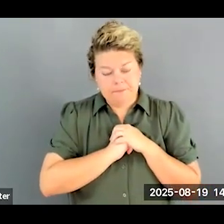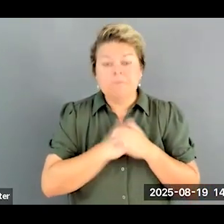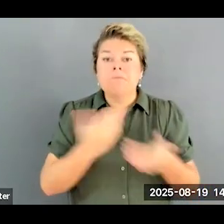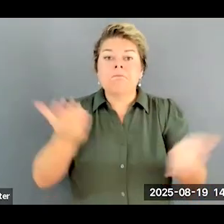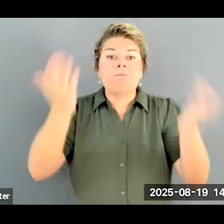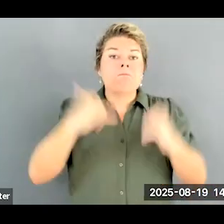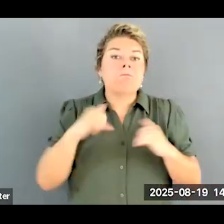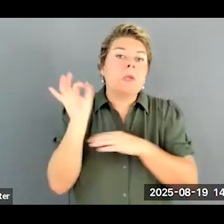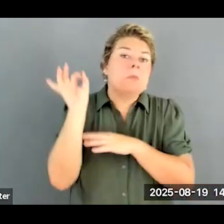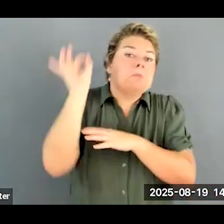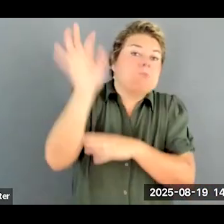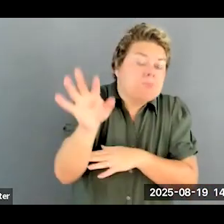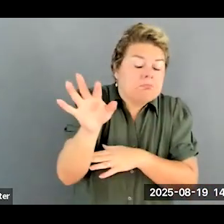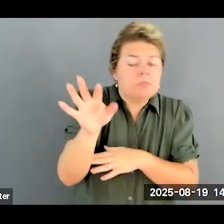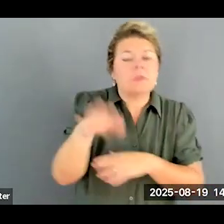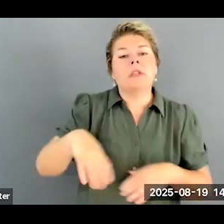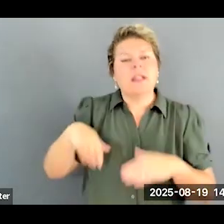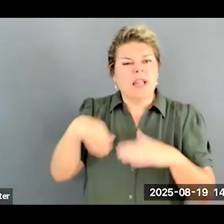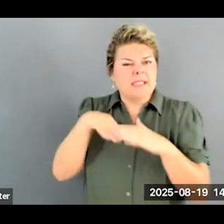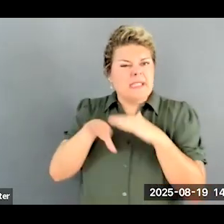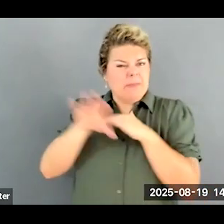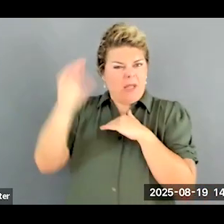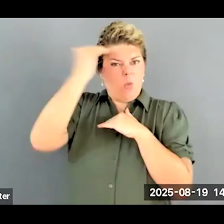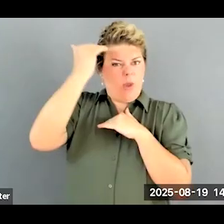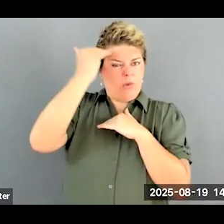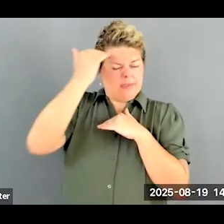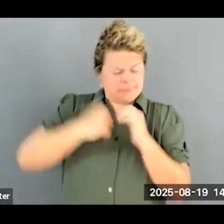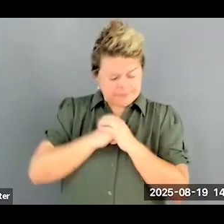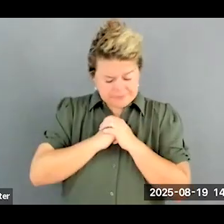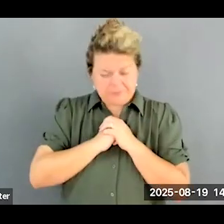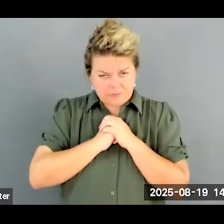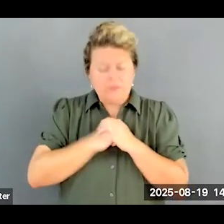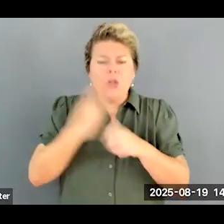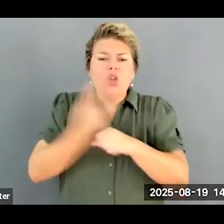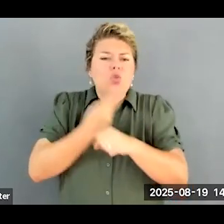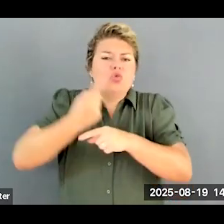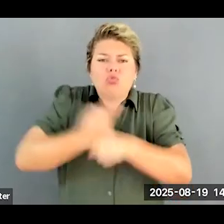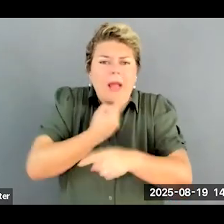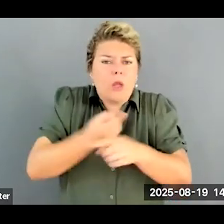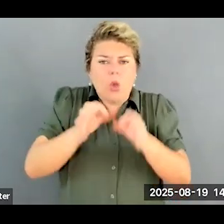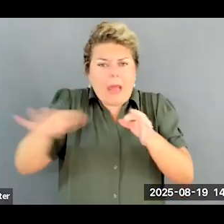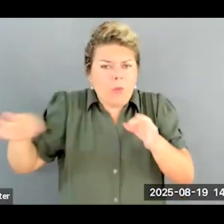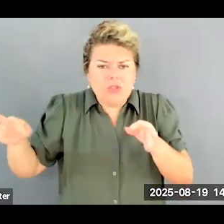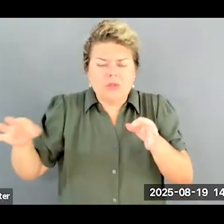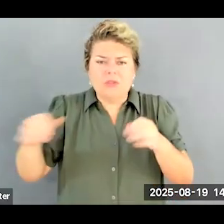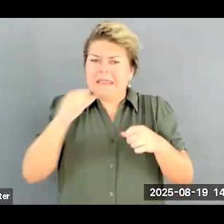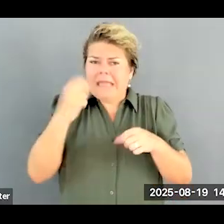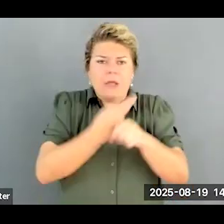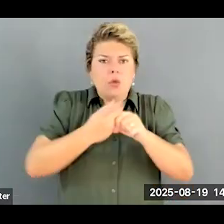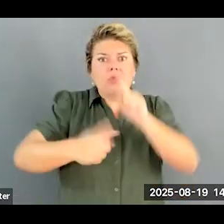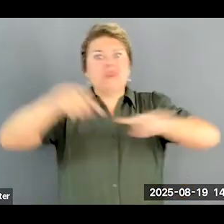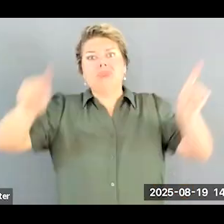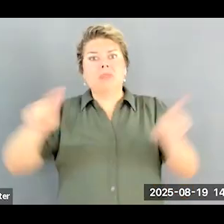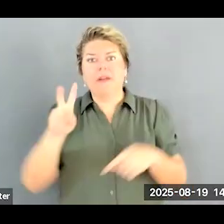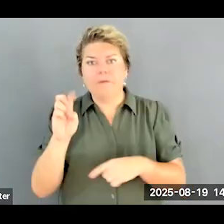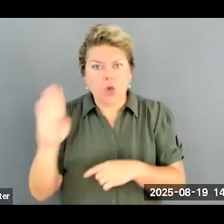Another tip that we have from accessibility awareness is to use plain language and eliminate buried verbs. For